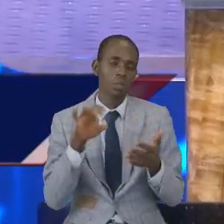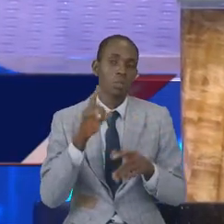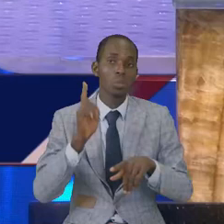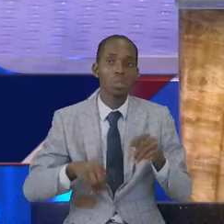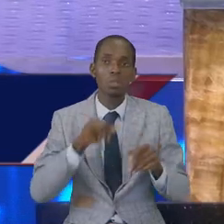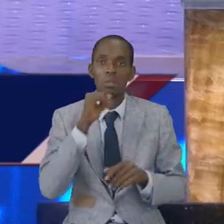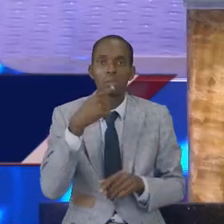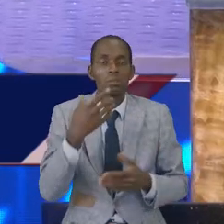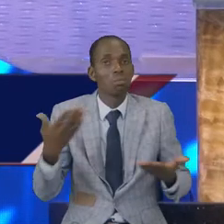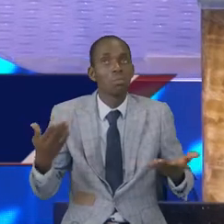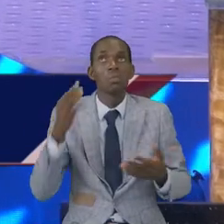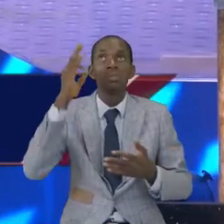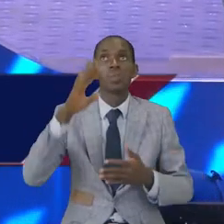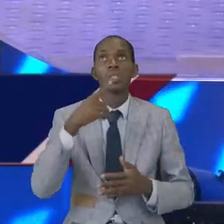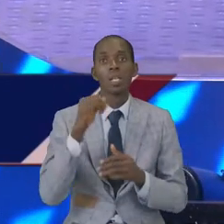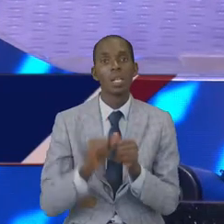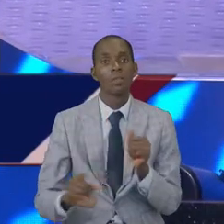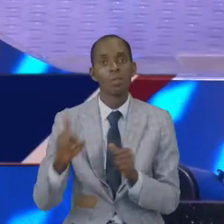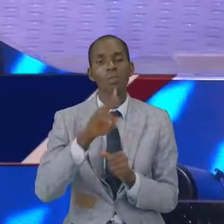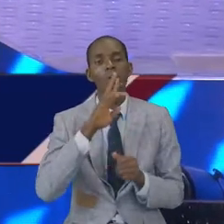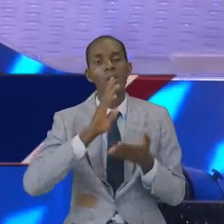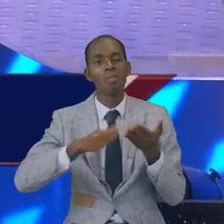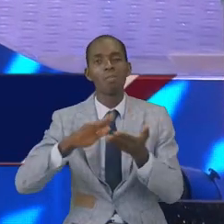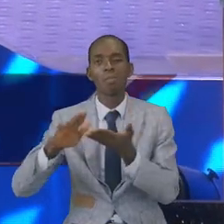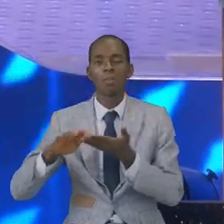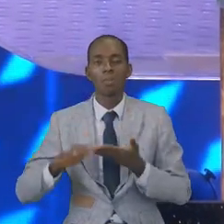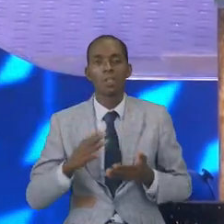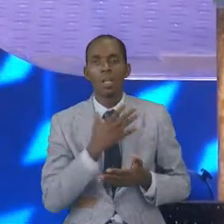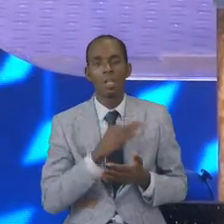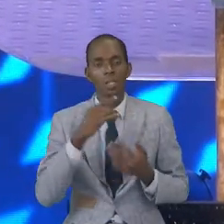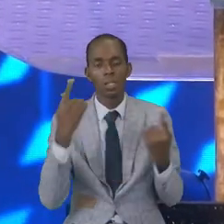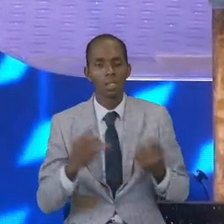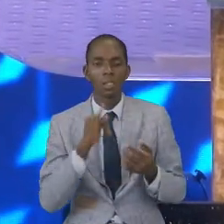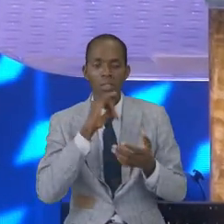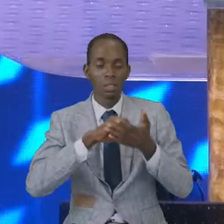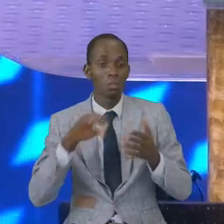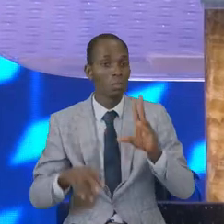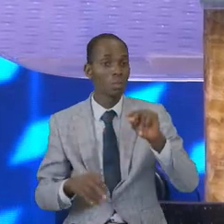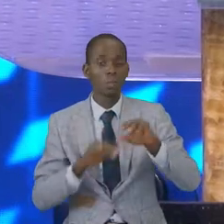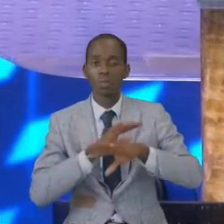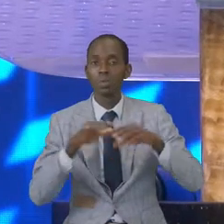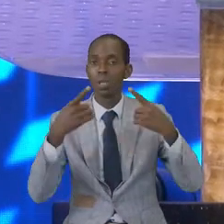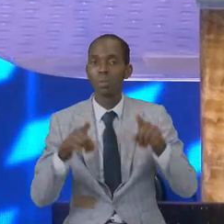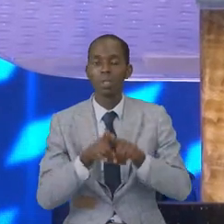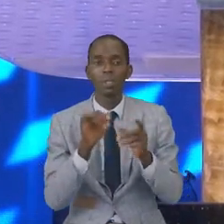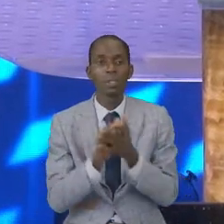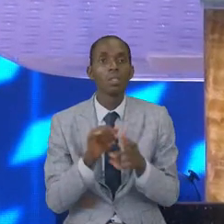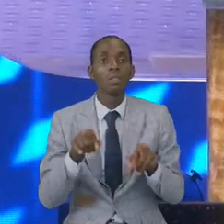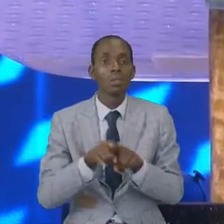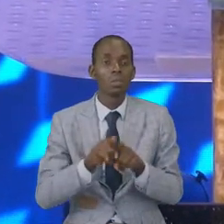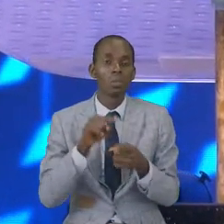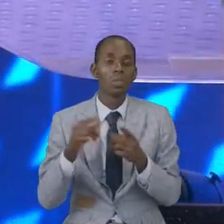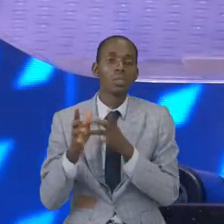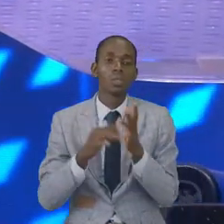the pastor said, everybody, you are forgiven, my sins are blotted out, Doesn't happen that way. Even when Jesus